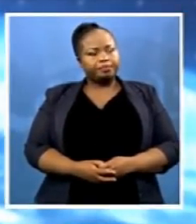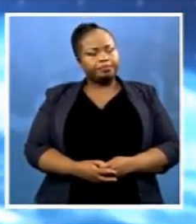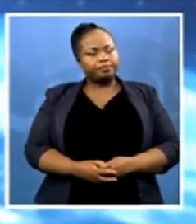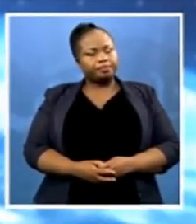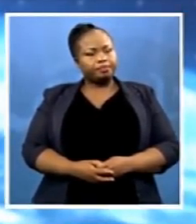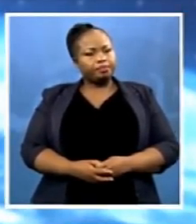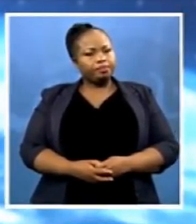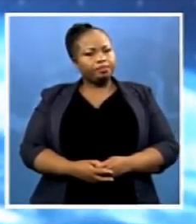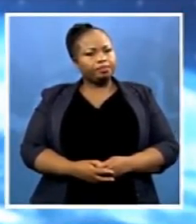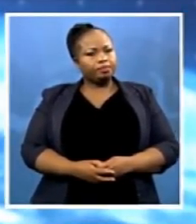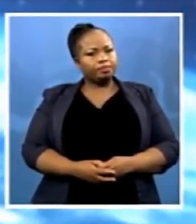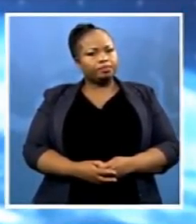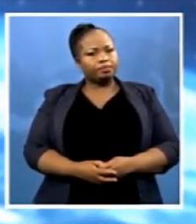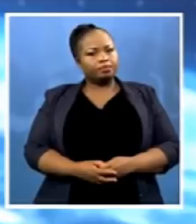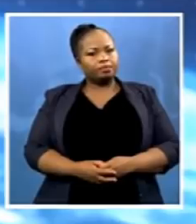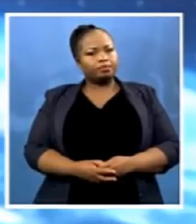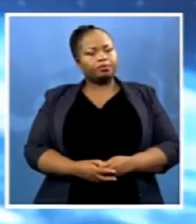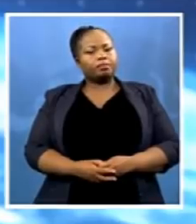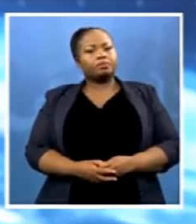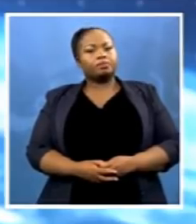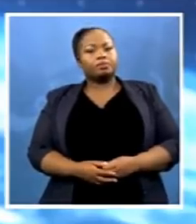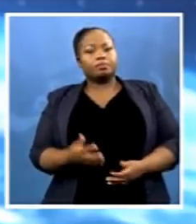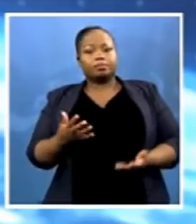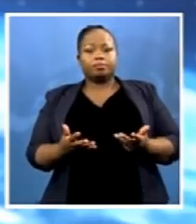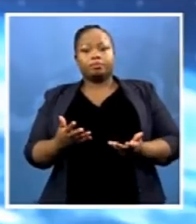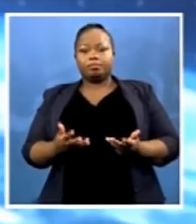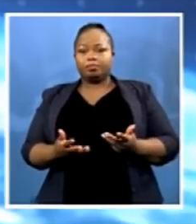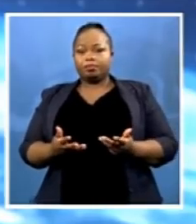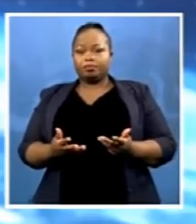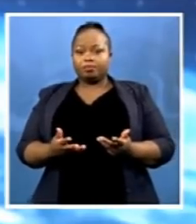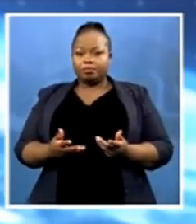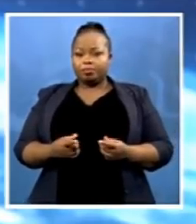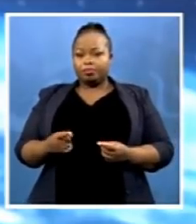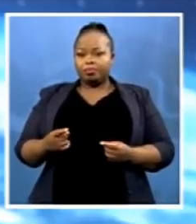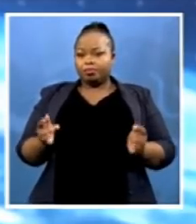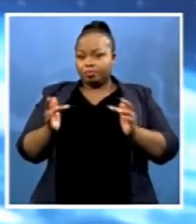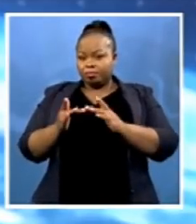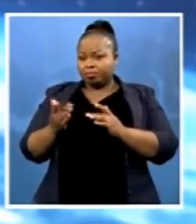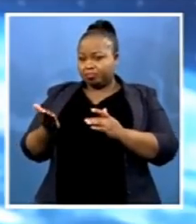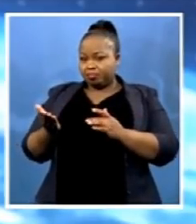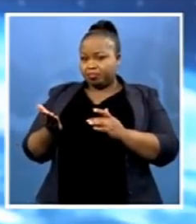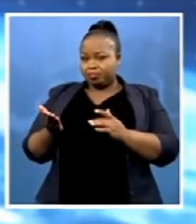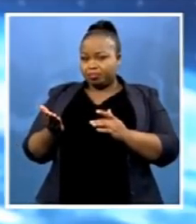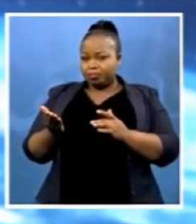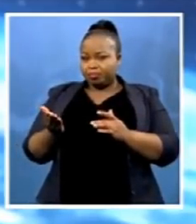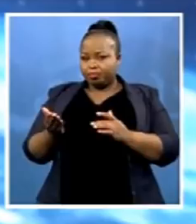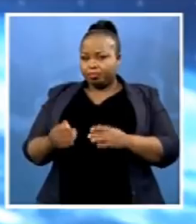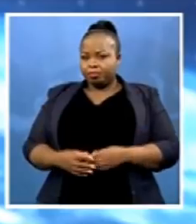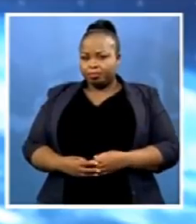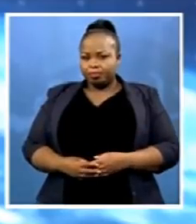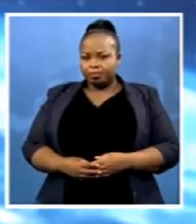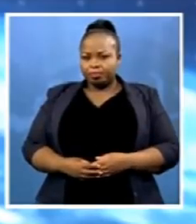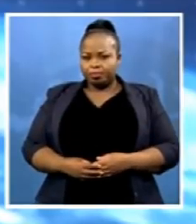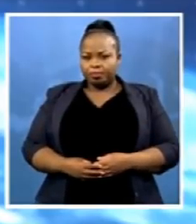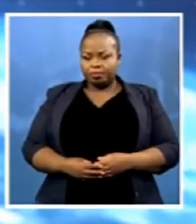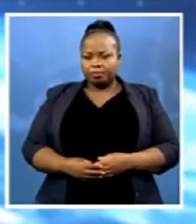Yao, we have a slightly better line into you. Can we just turn to you for a moment just to ask about that